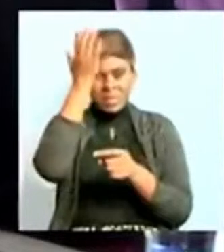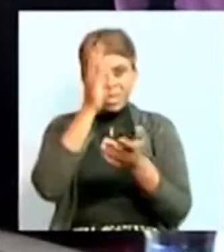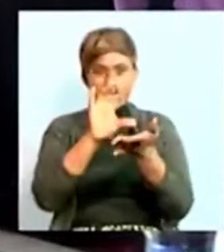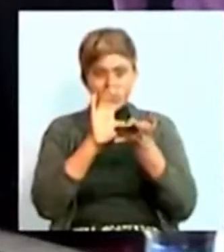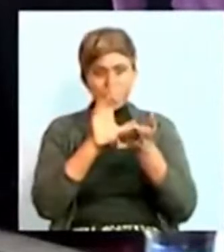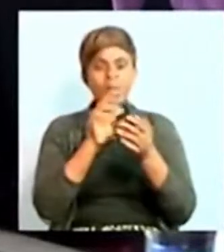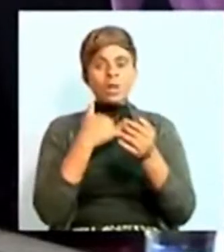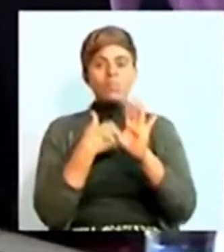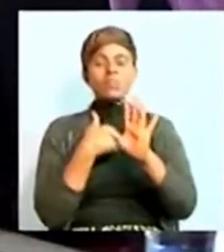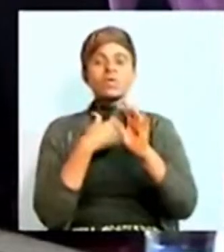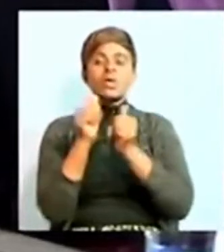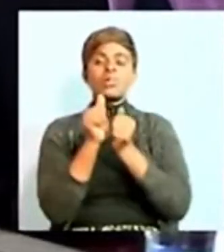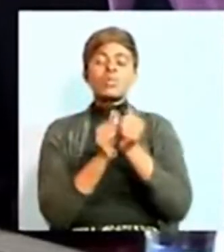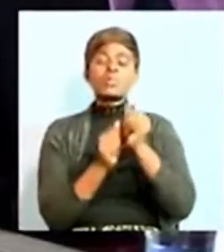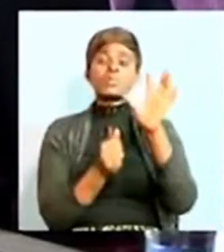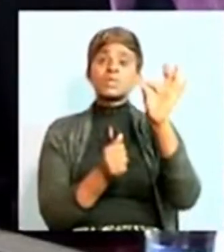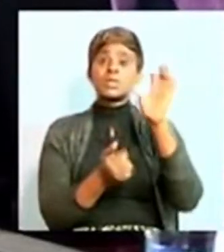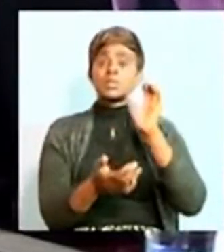owing. It's about